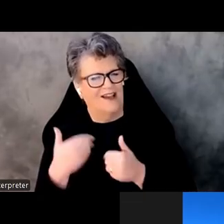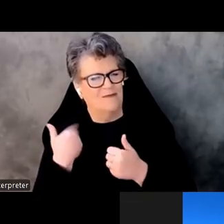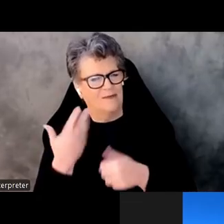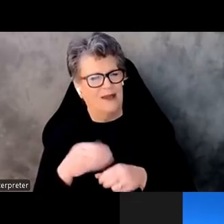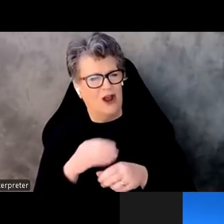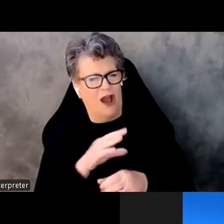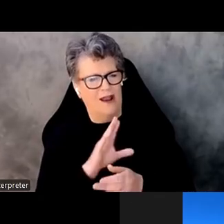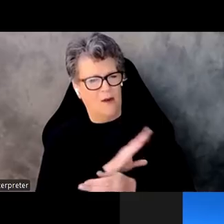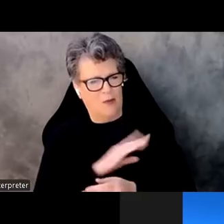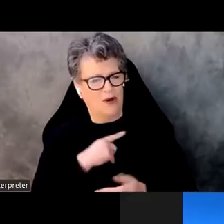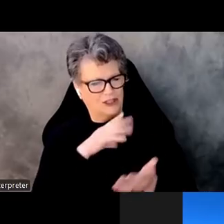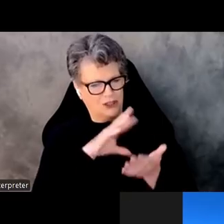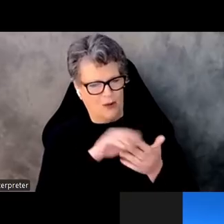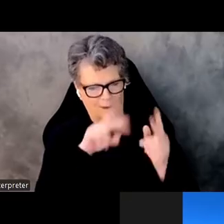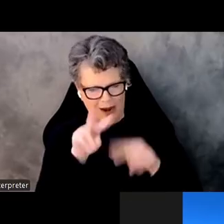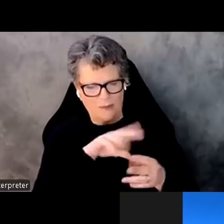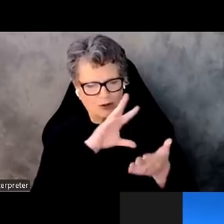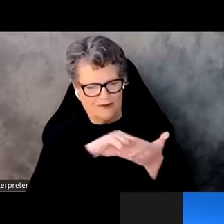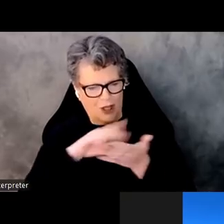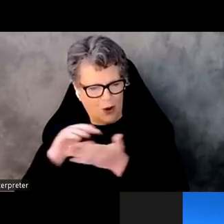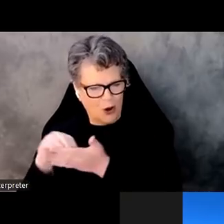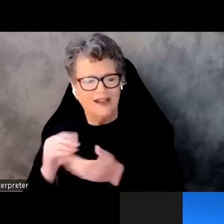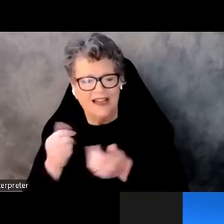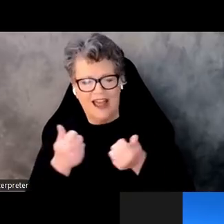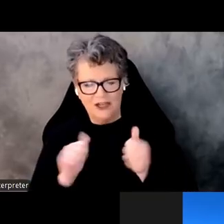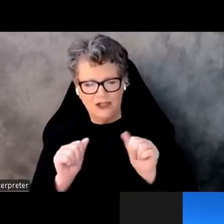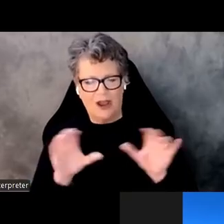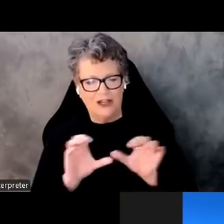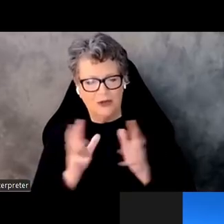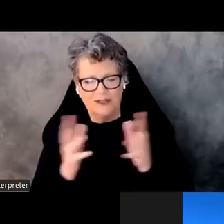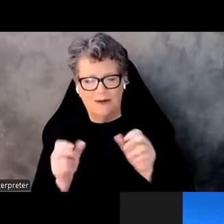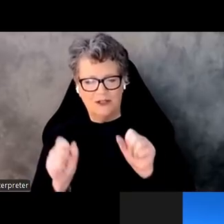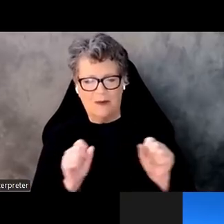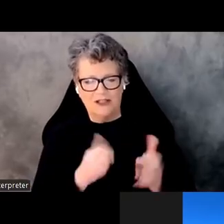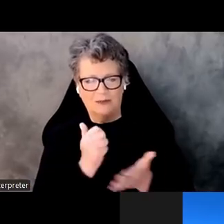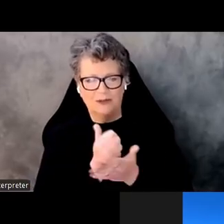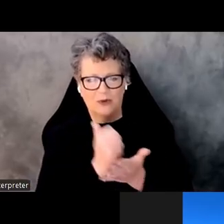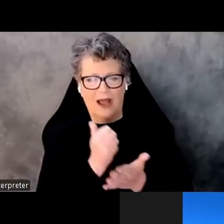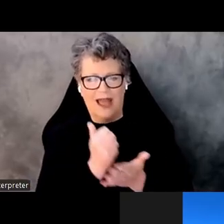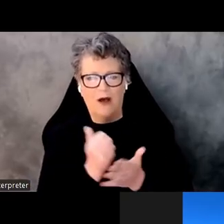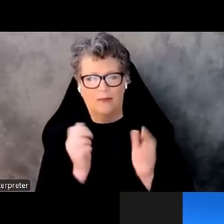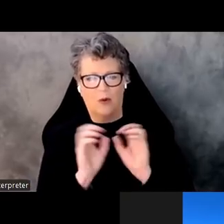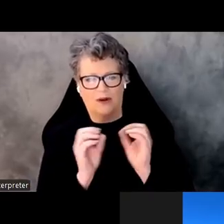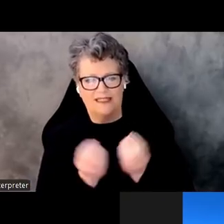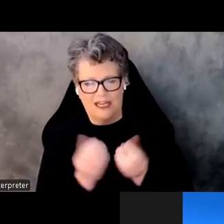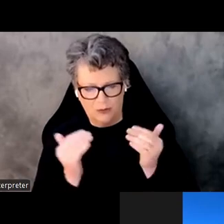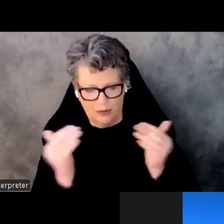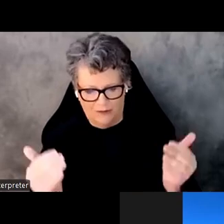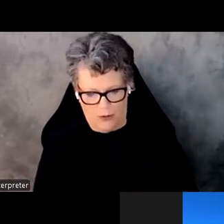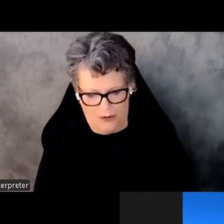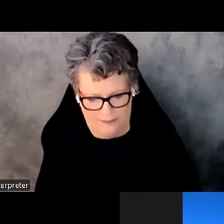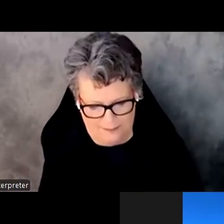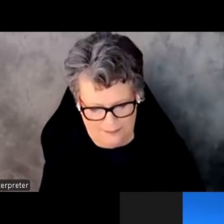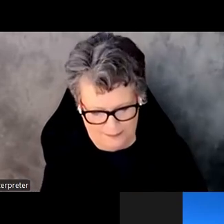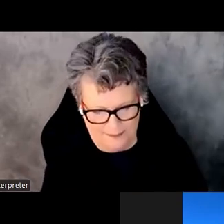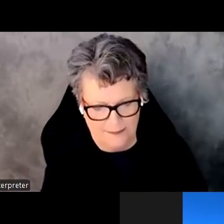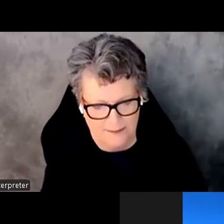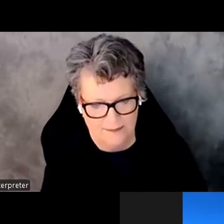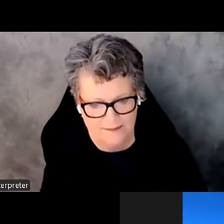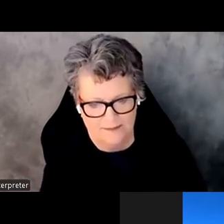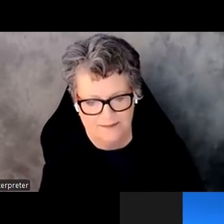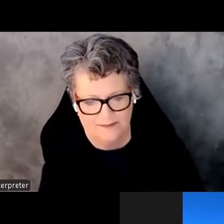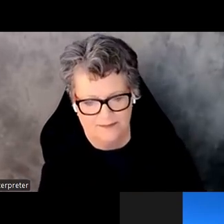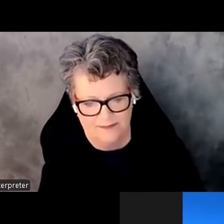going to learn and try to do as much as I can to help move the organization forward. Thank